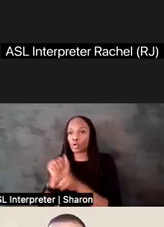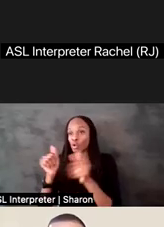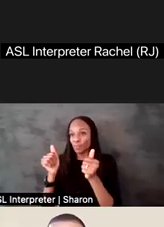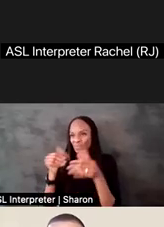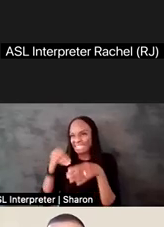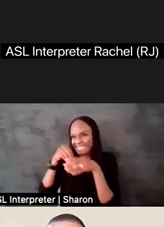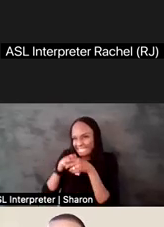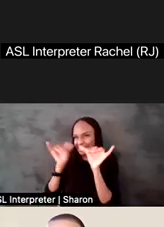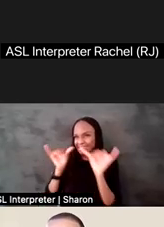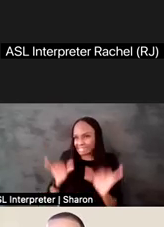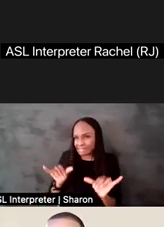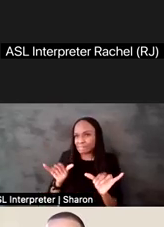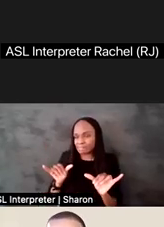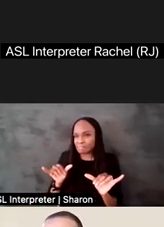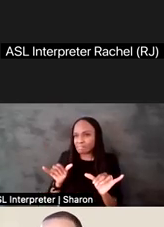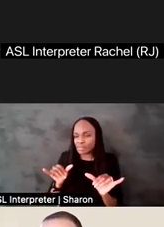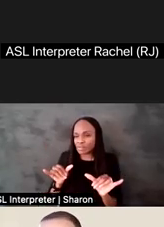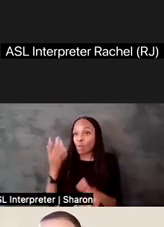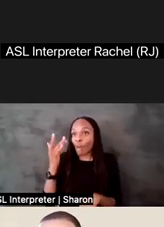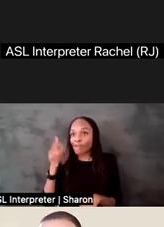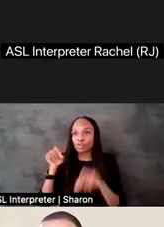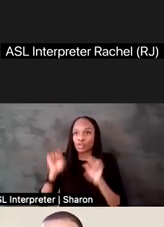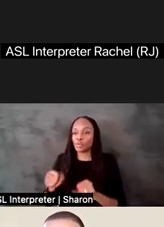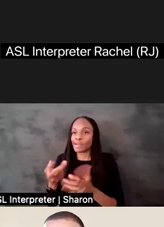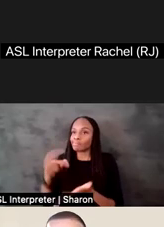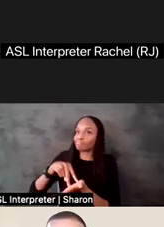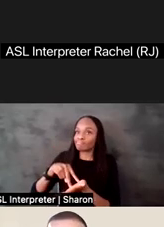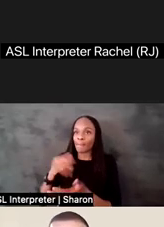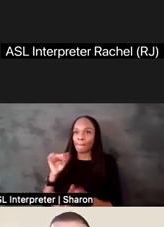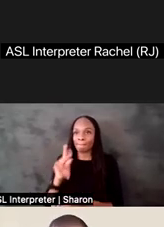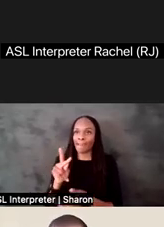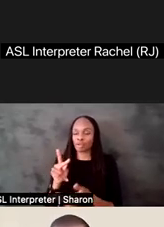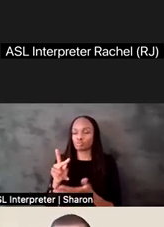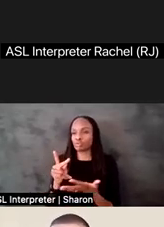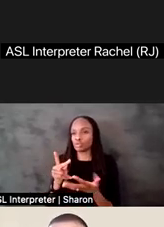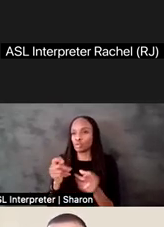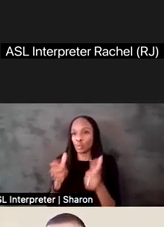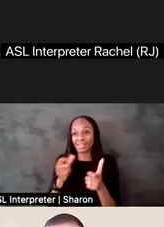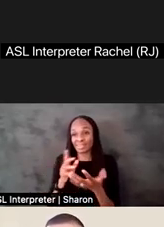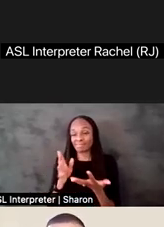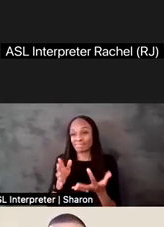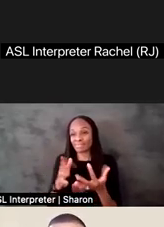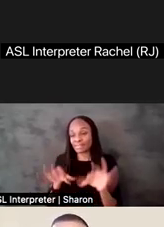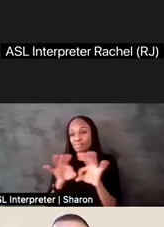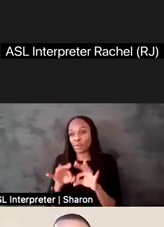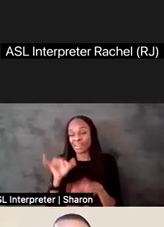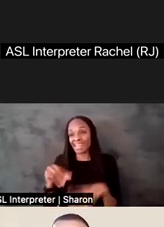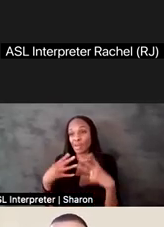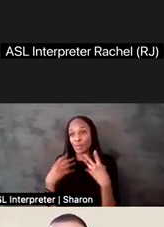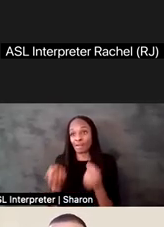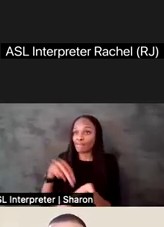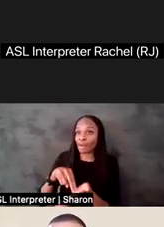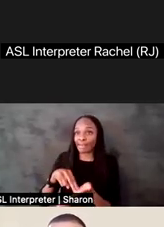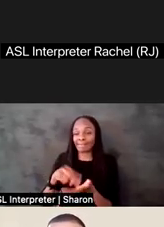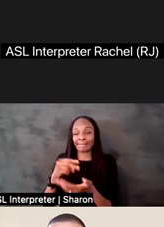those systems so that you could rebound quickly is really important. The recovery phase is really